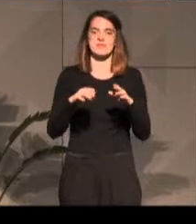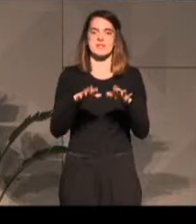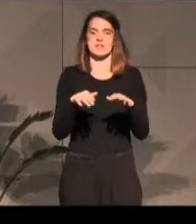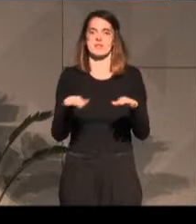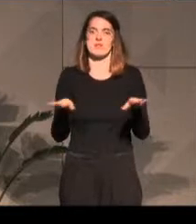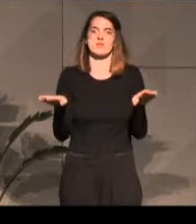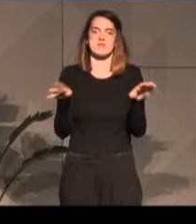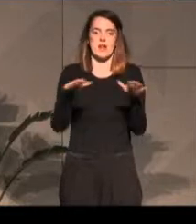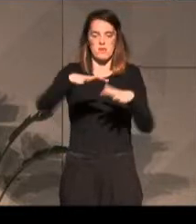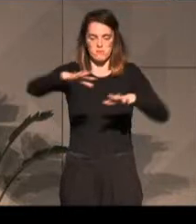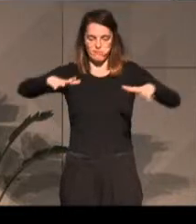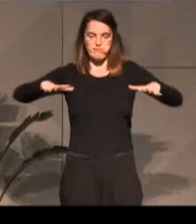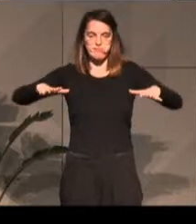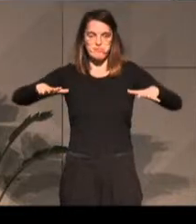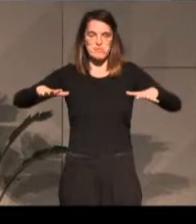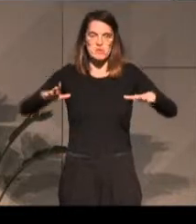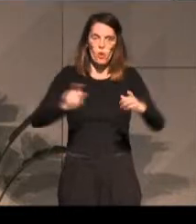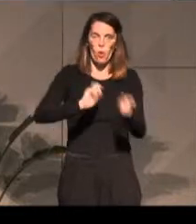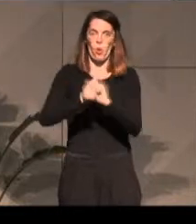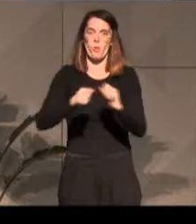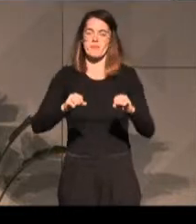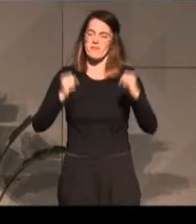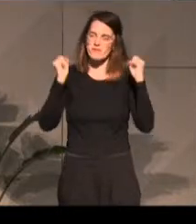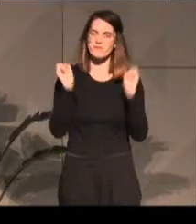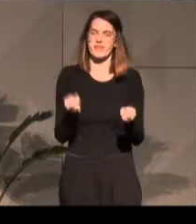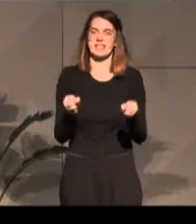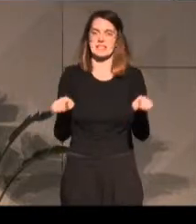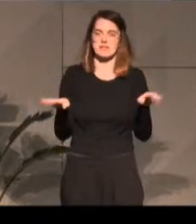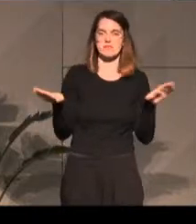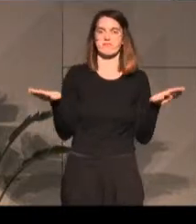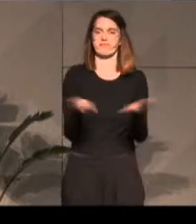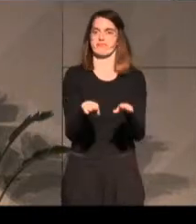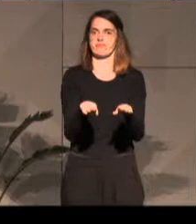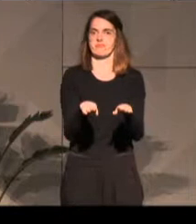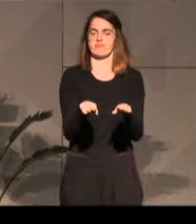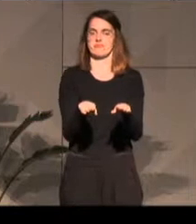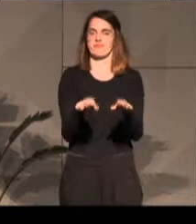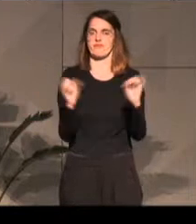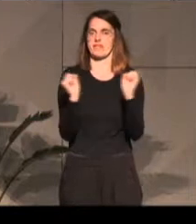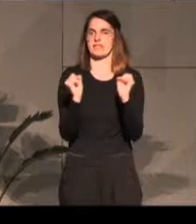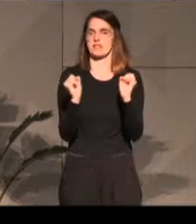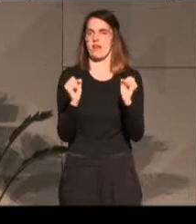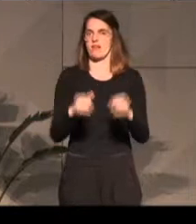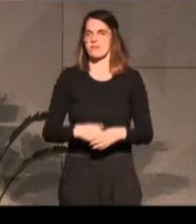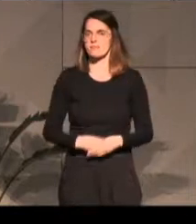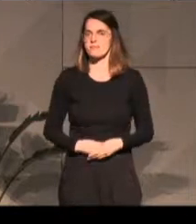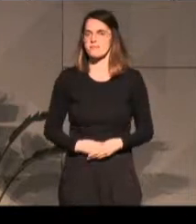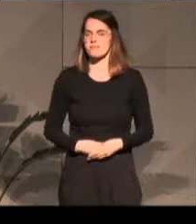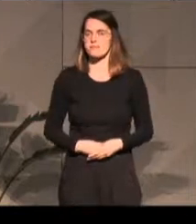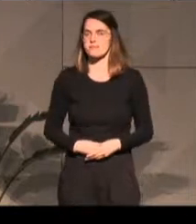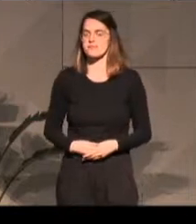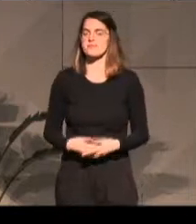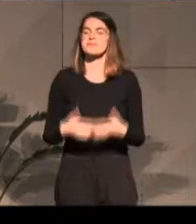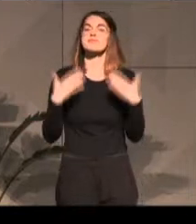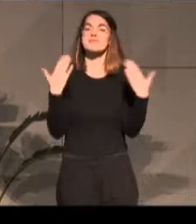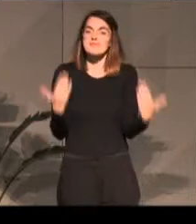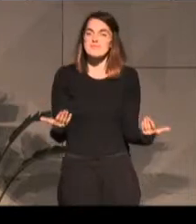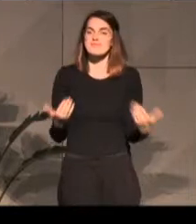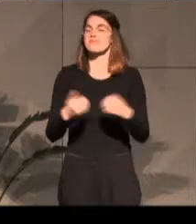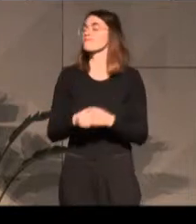the sun, the ponds turn into ice. And we wanted to watch that. So we went